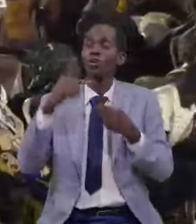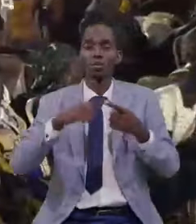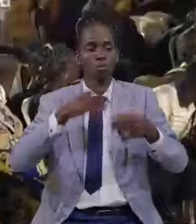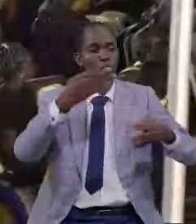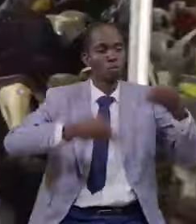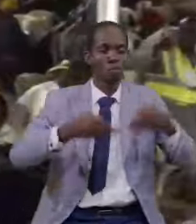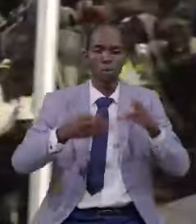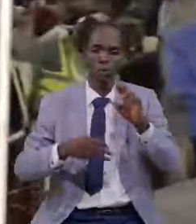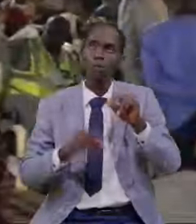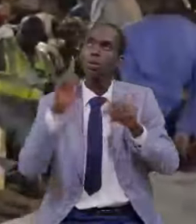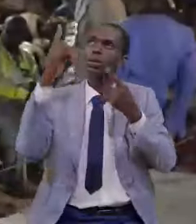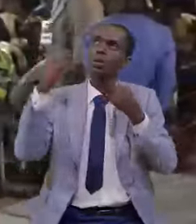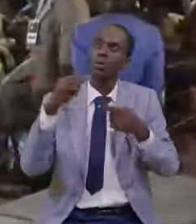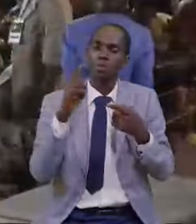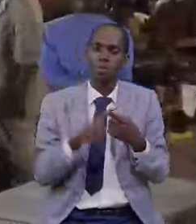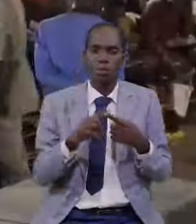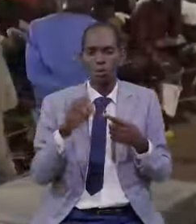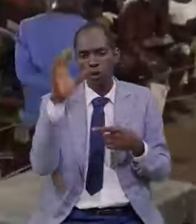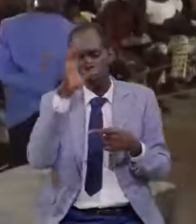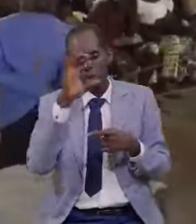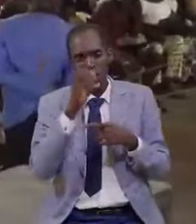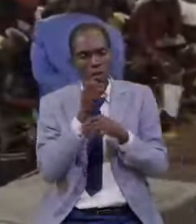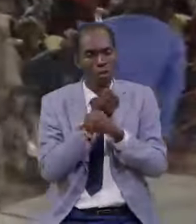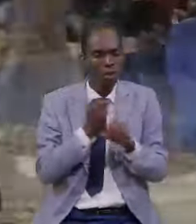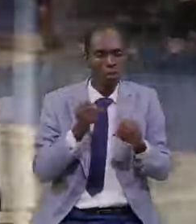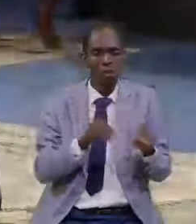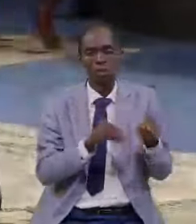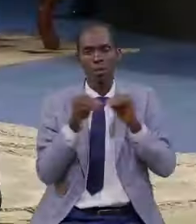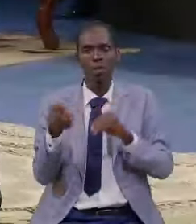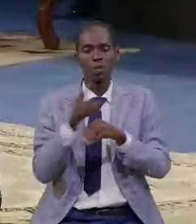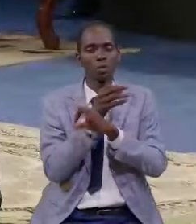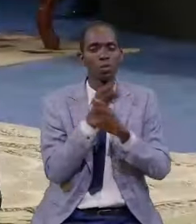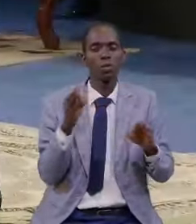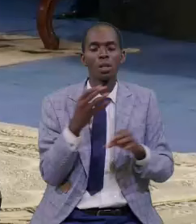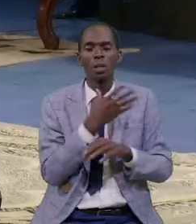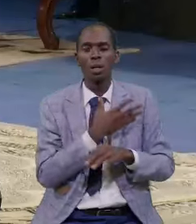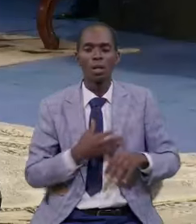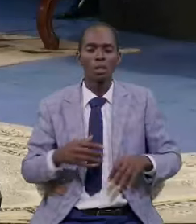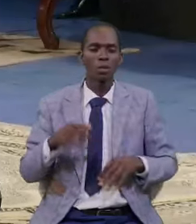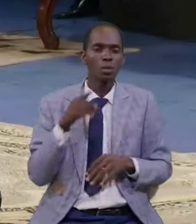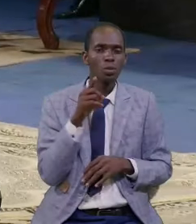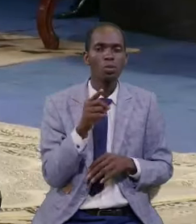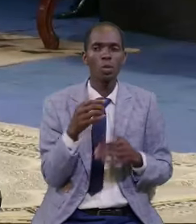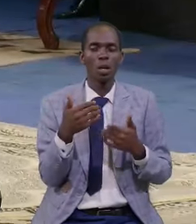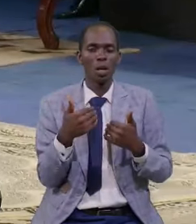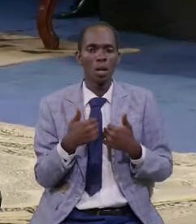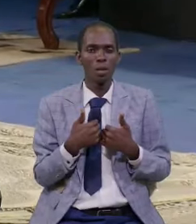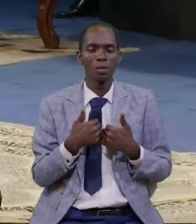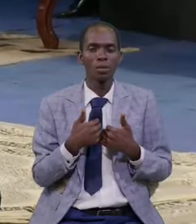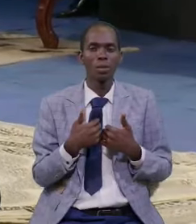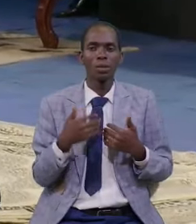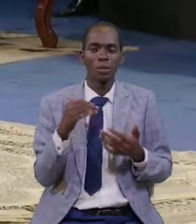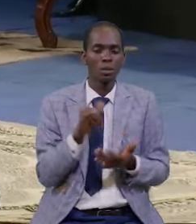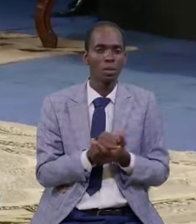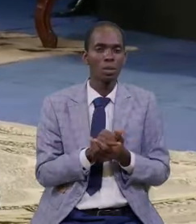came to set you free. And you have that gracious giving of the Lord tonight